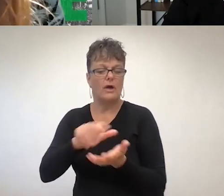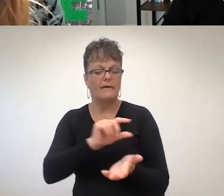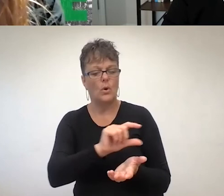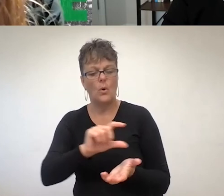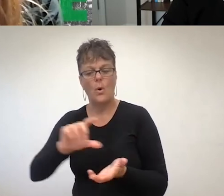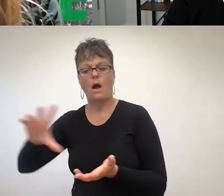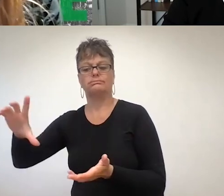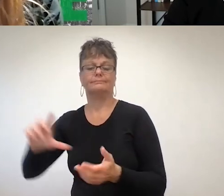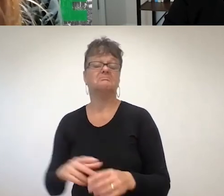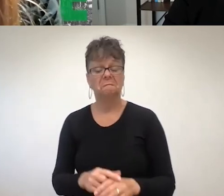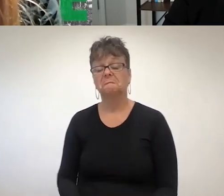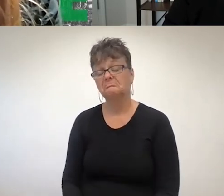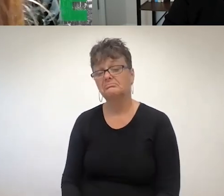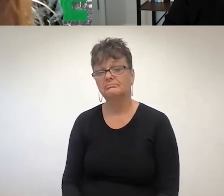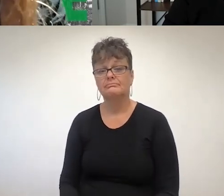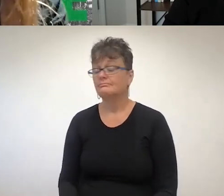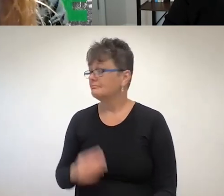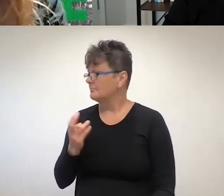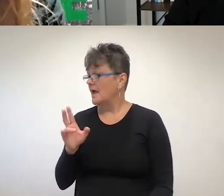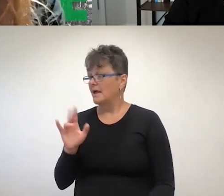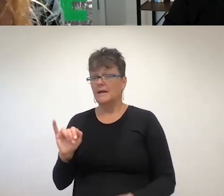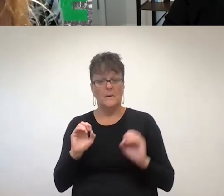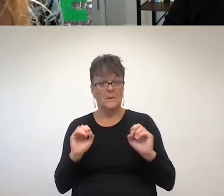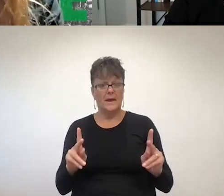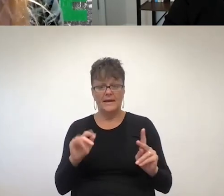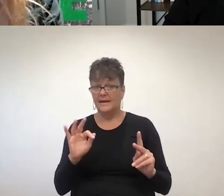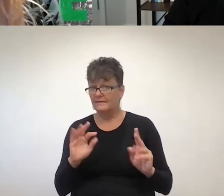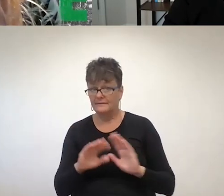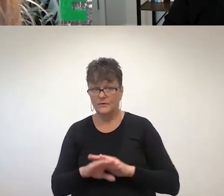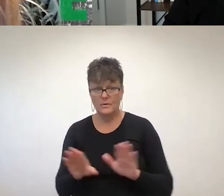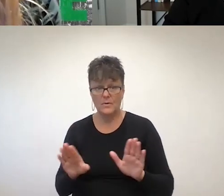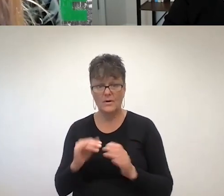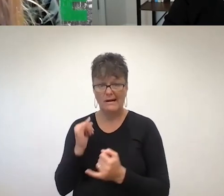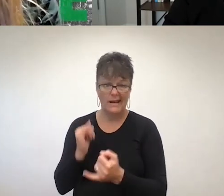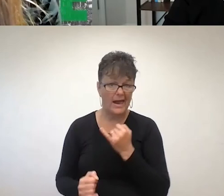Barring any more last minute late edition questions,